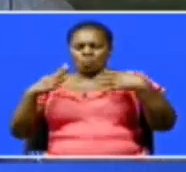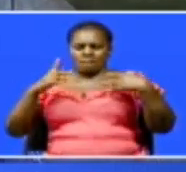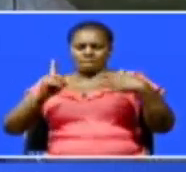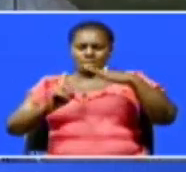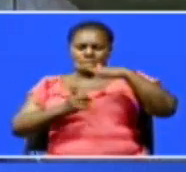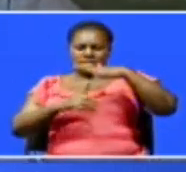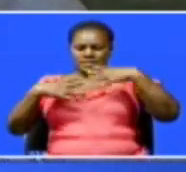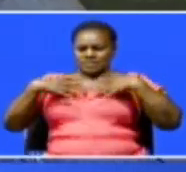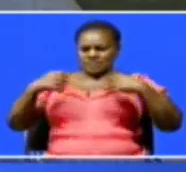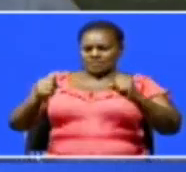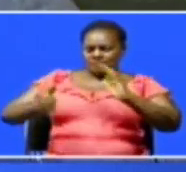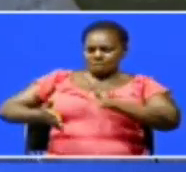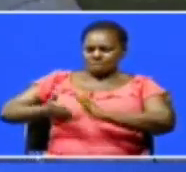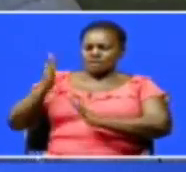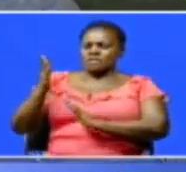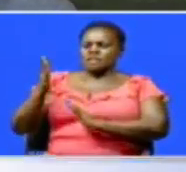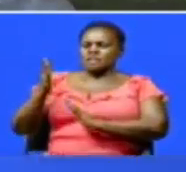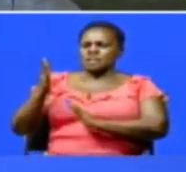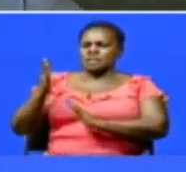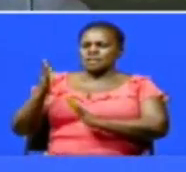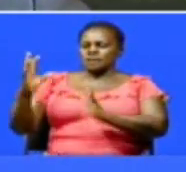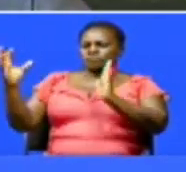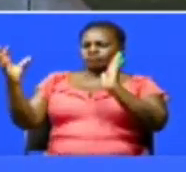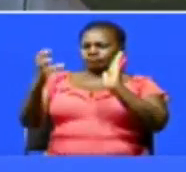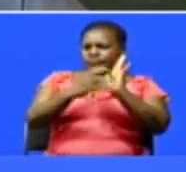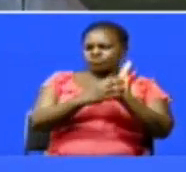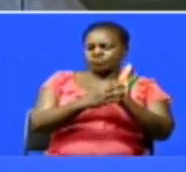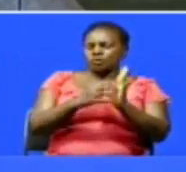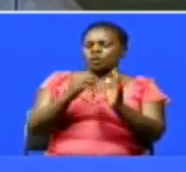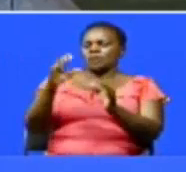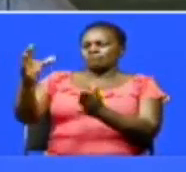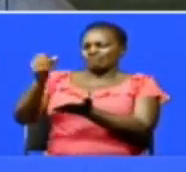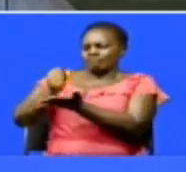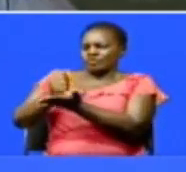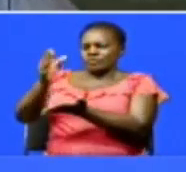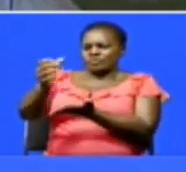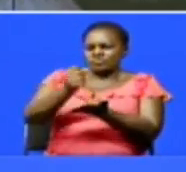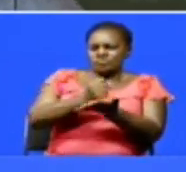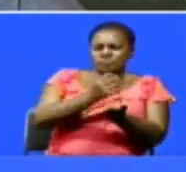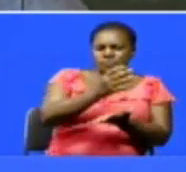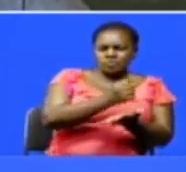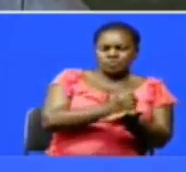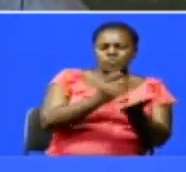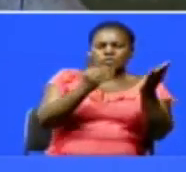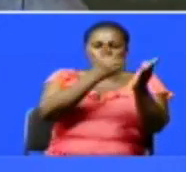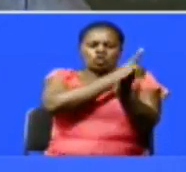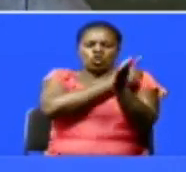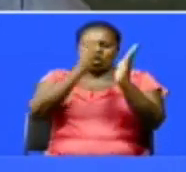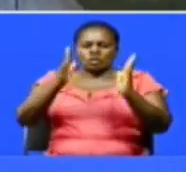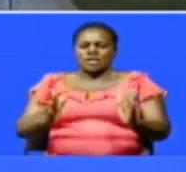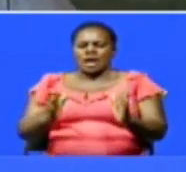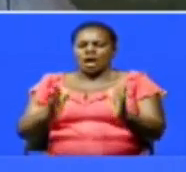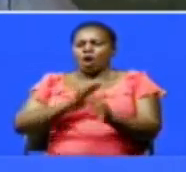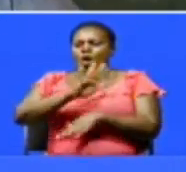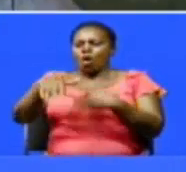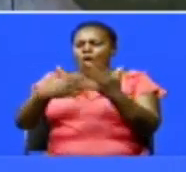Health, immediately advertises for the employment of doctors across all